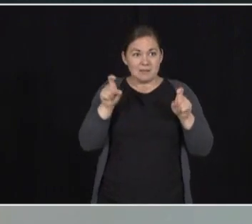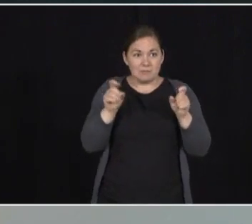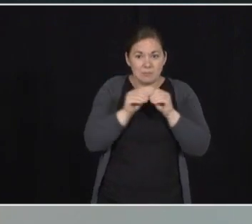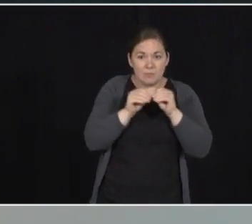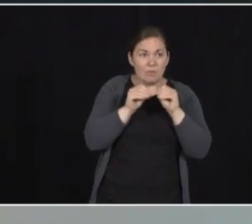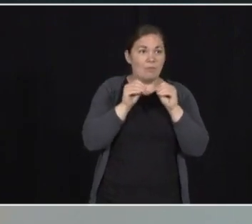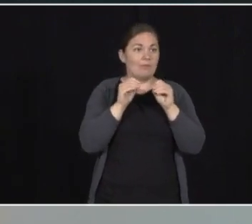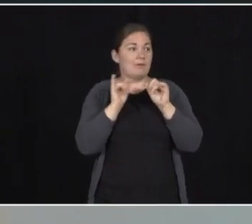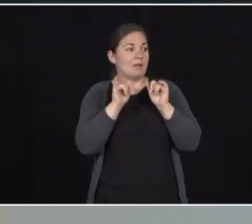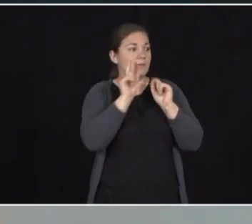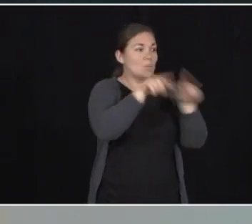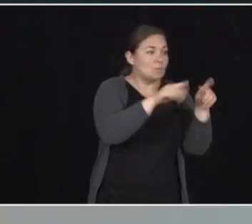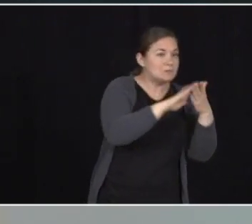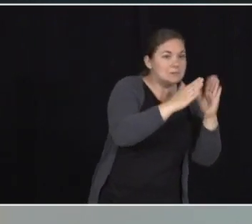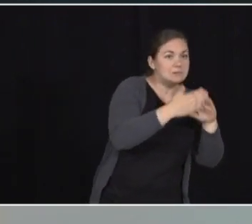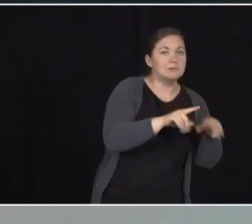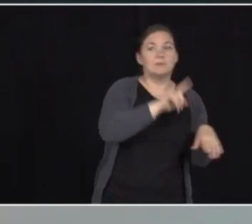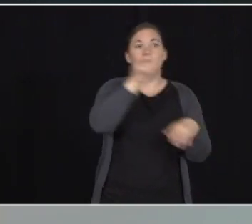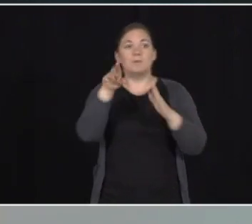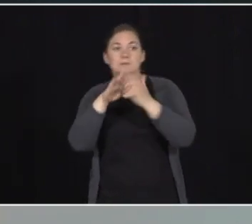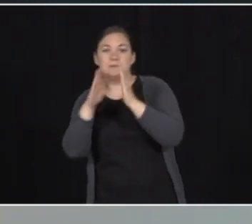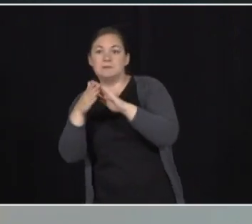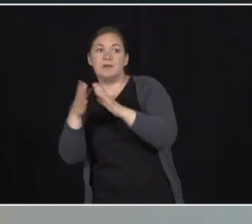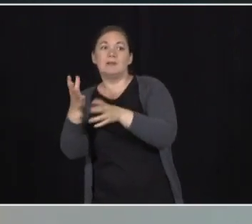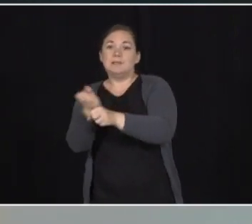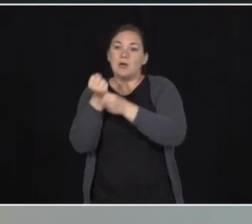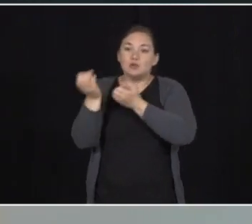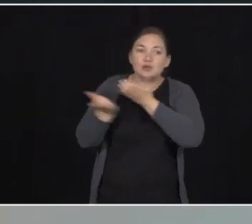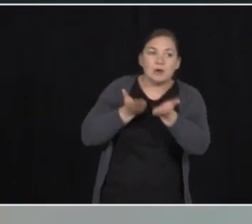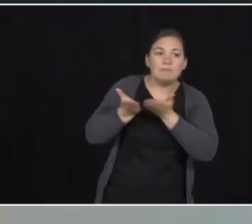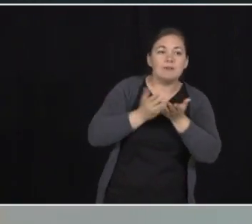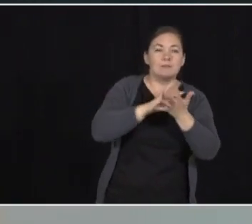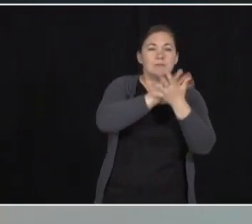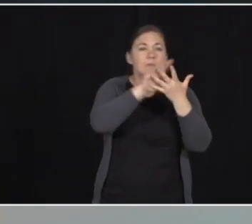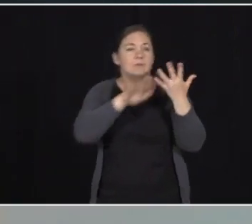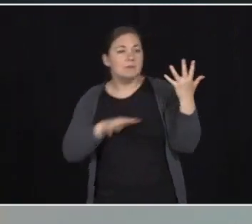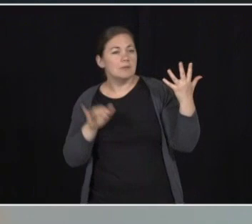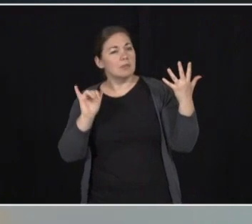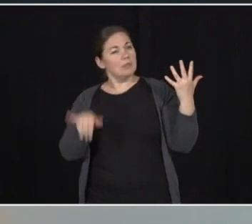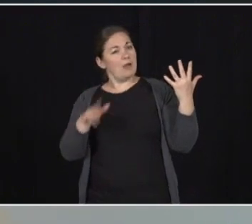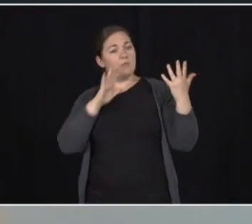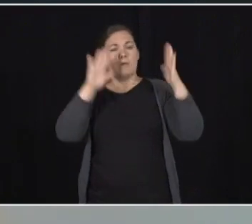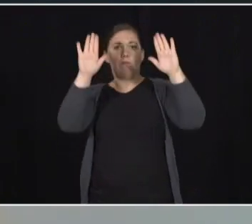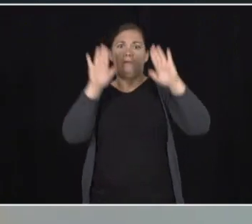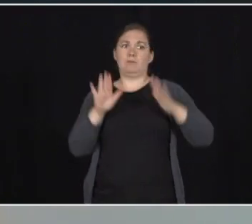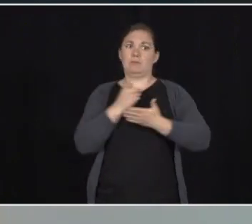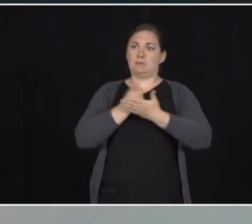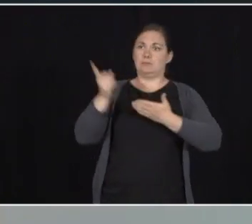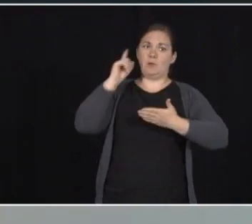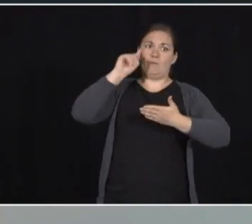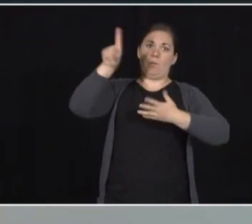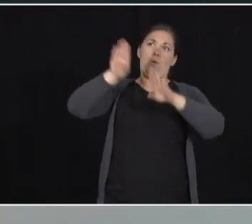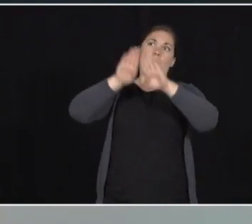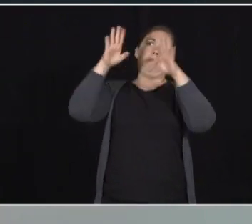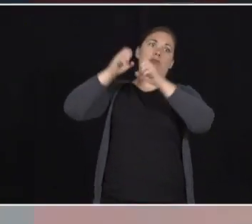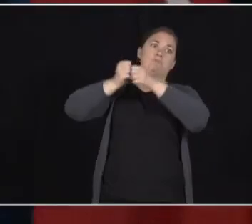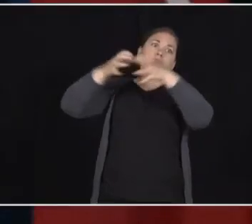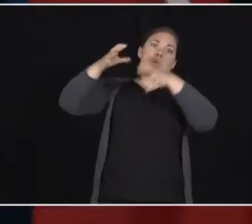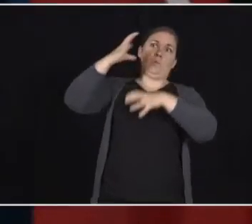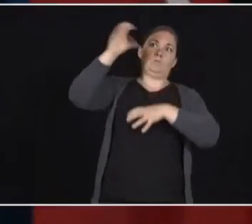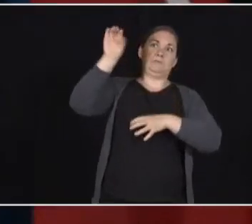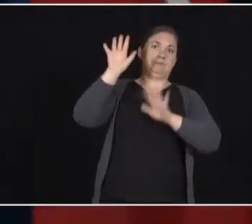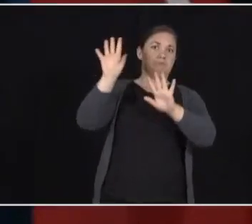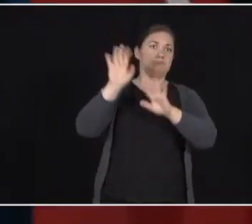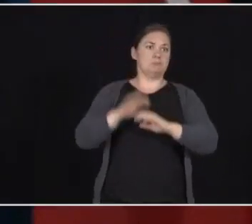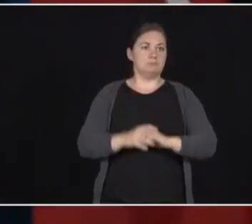programs that other people have across the province. It was a great day last week. Next question. That's great. I got to tell